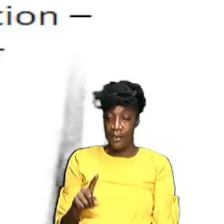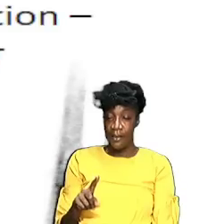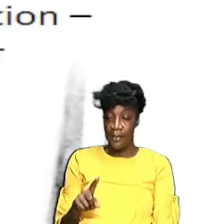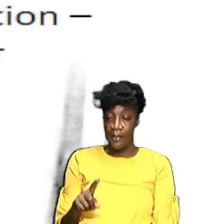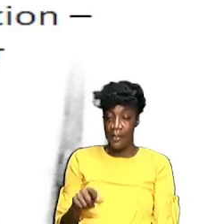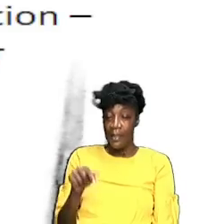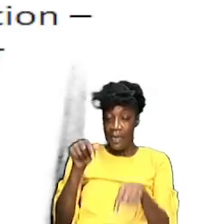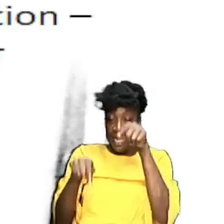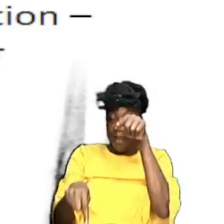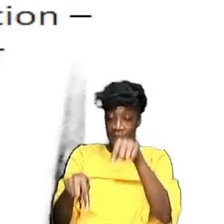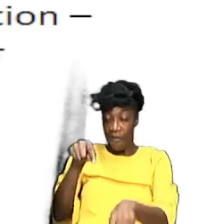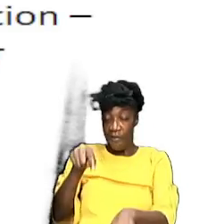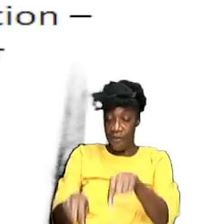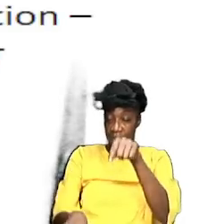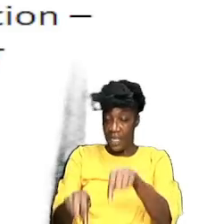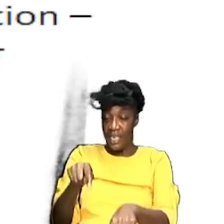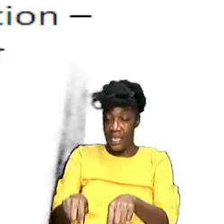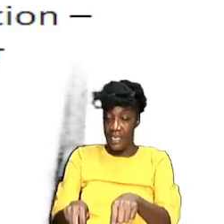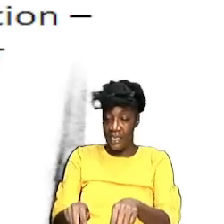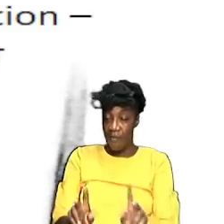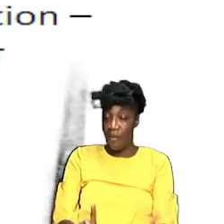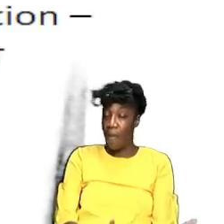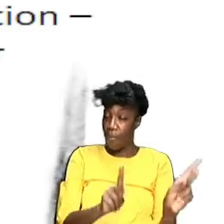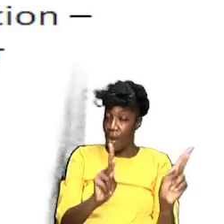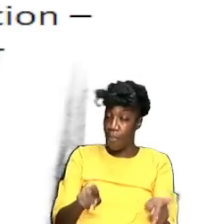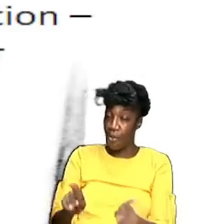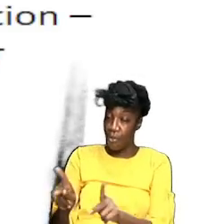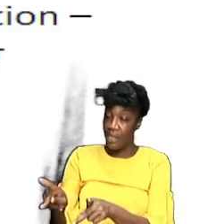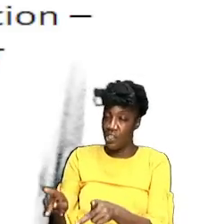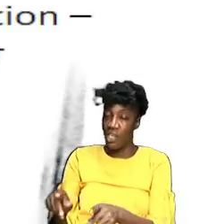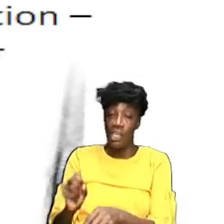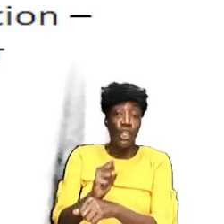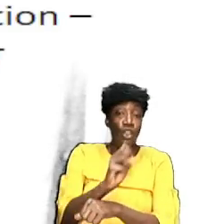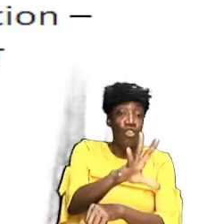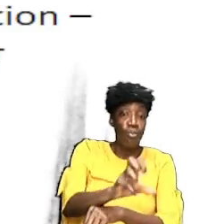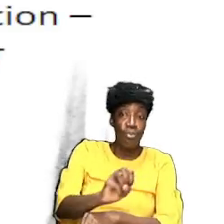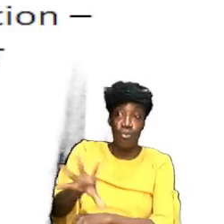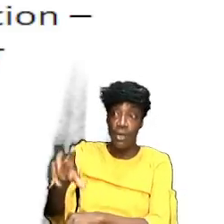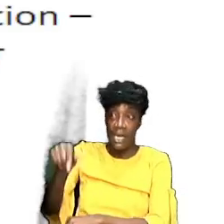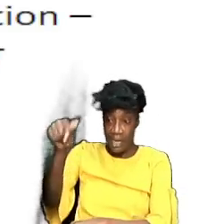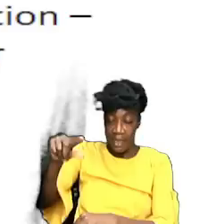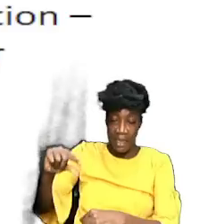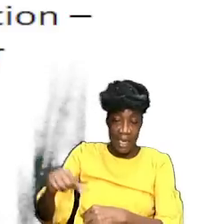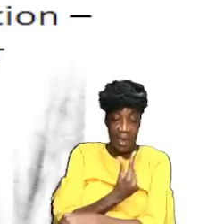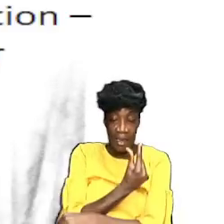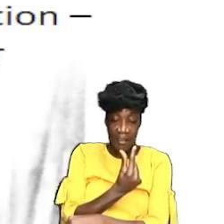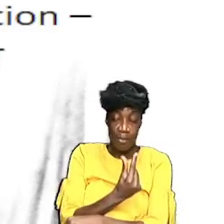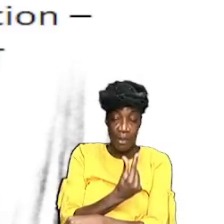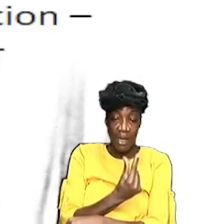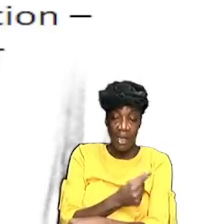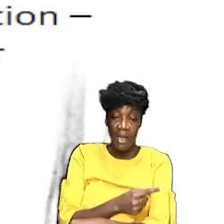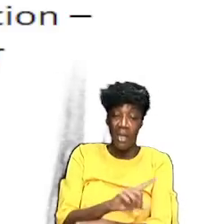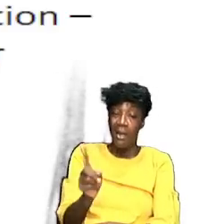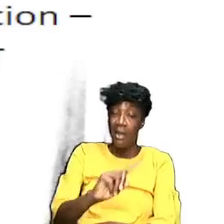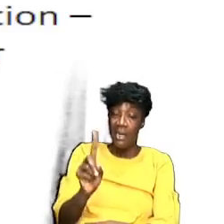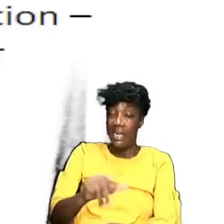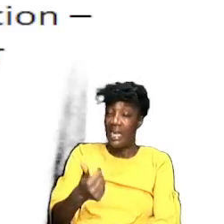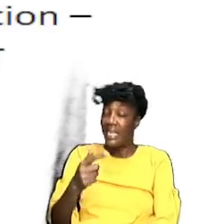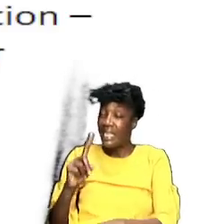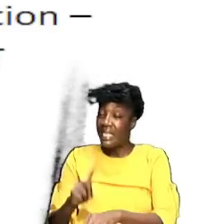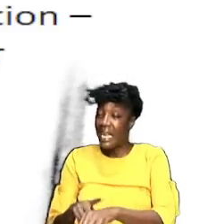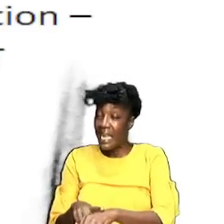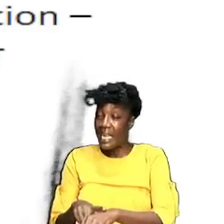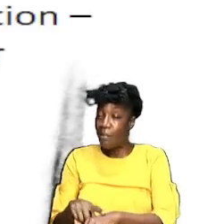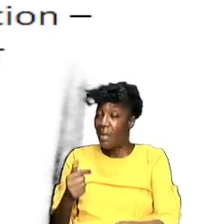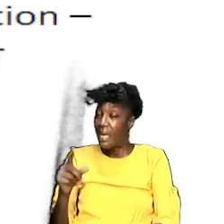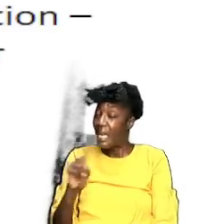the preparation that we can spread this gospel of peace to every person that we meet at any time, amen, and